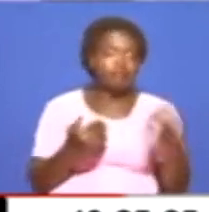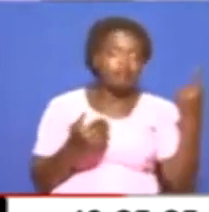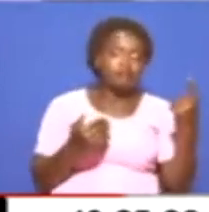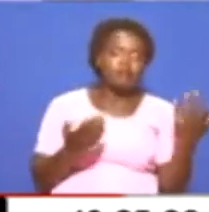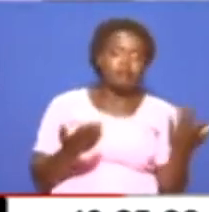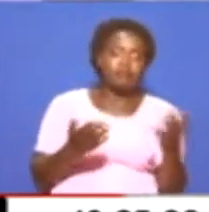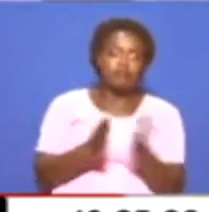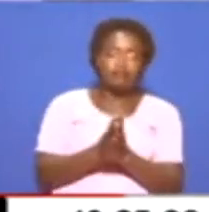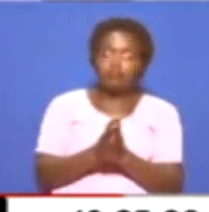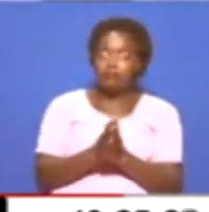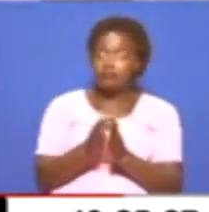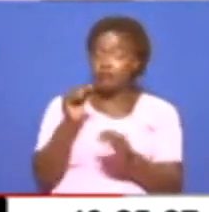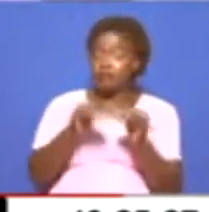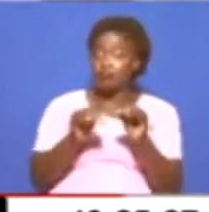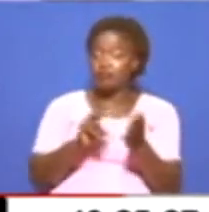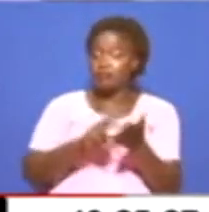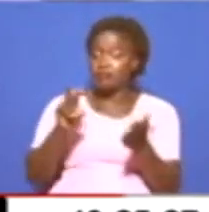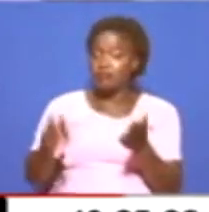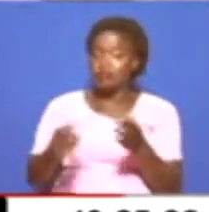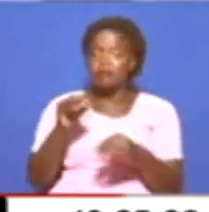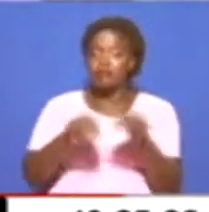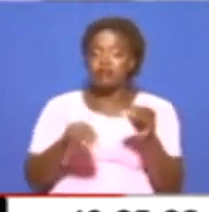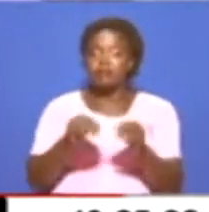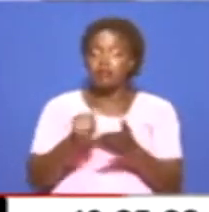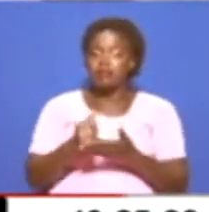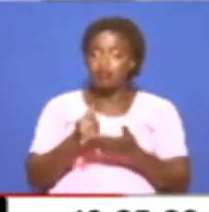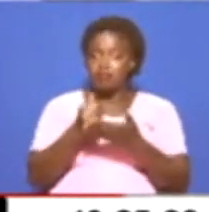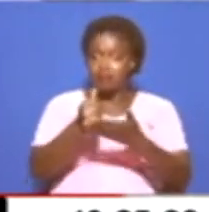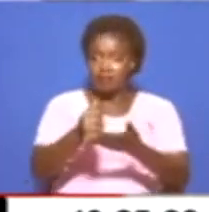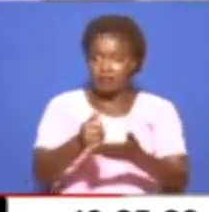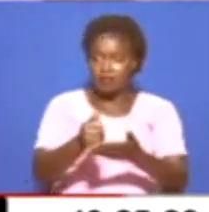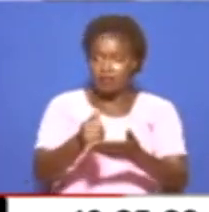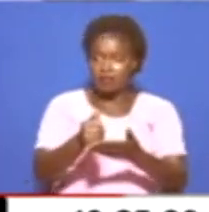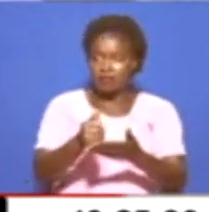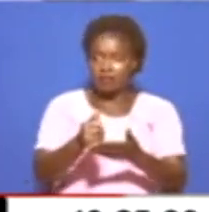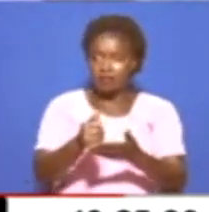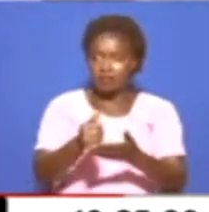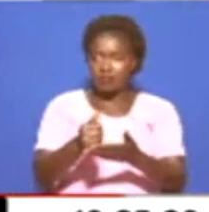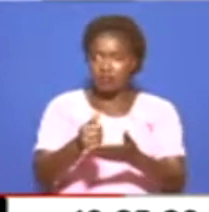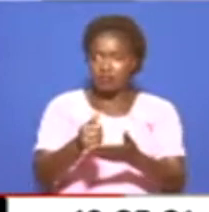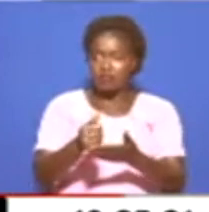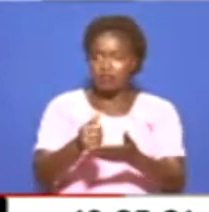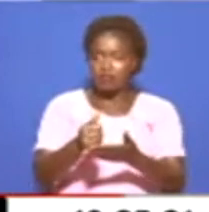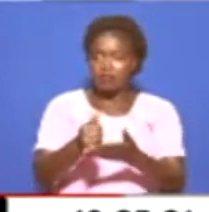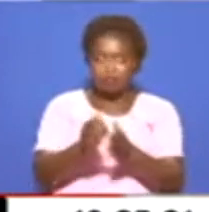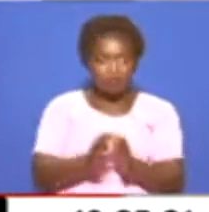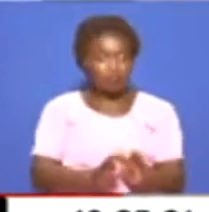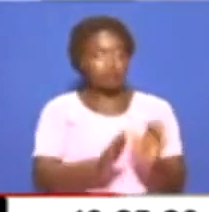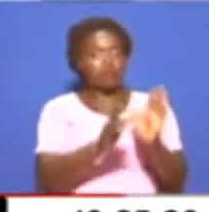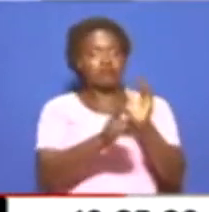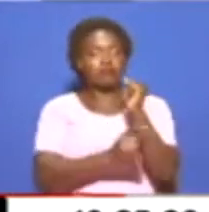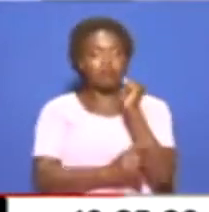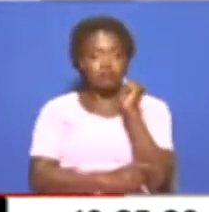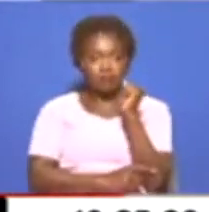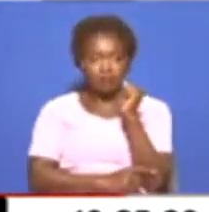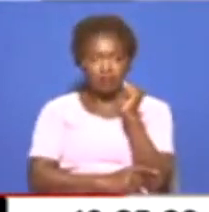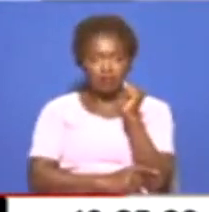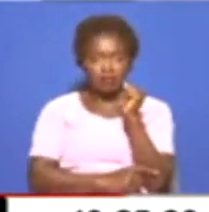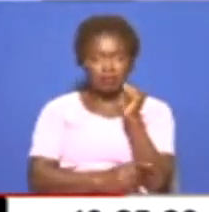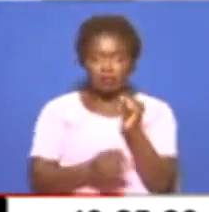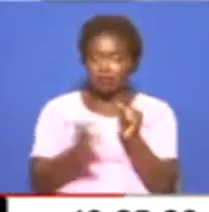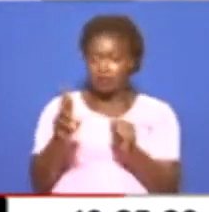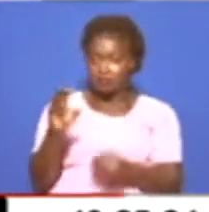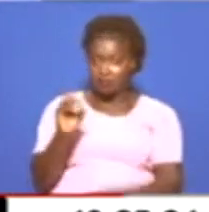electronic transfer of the election was to help in, you know, avoiding the temptation of the returning